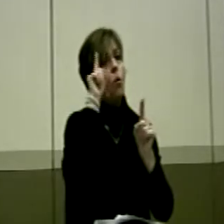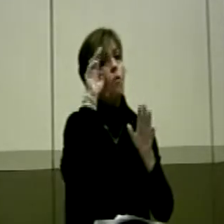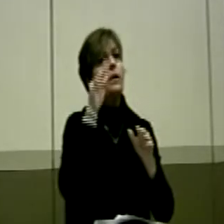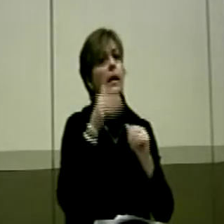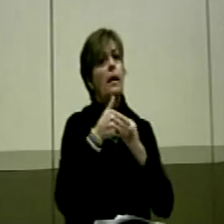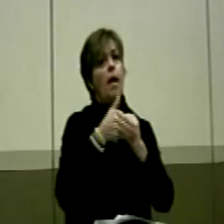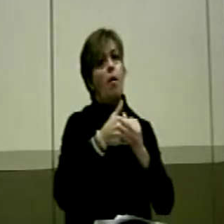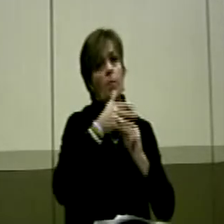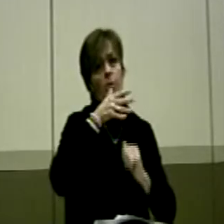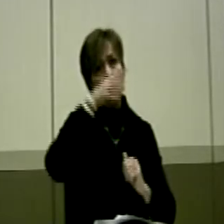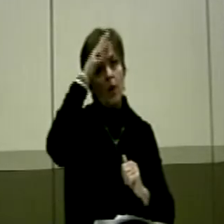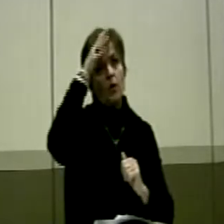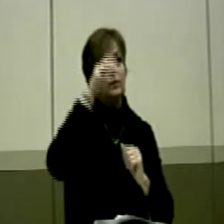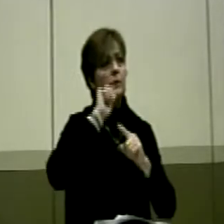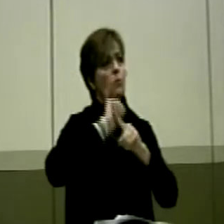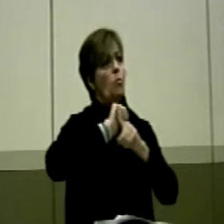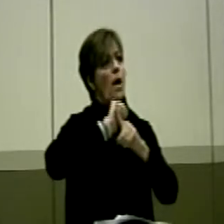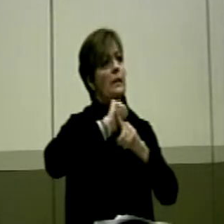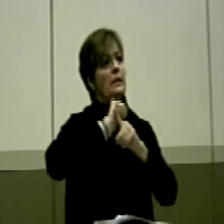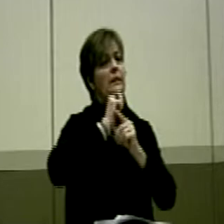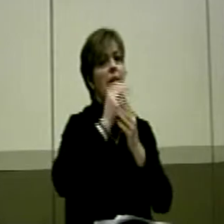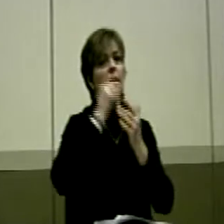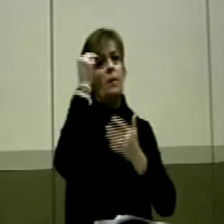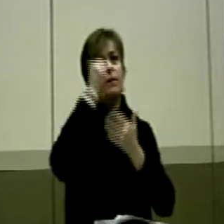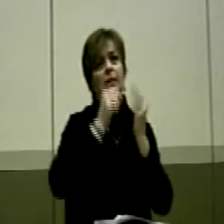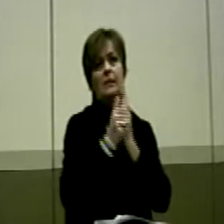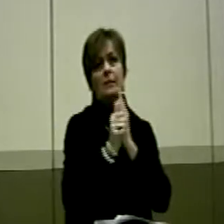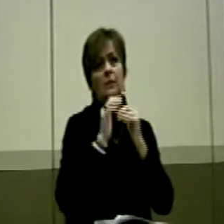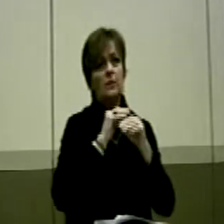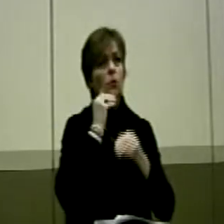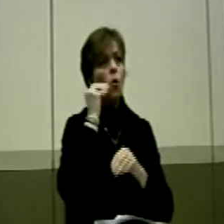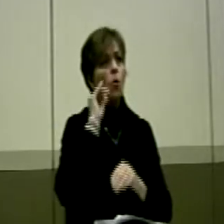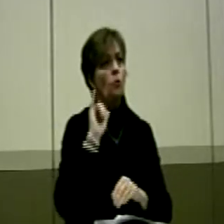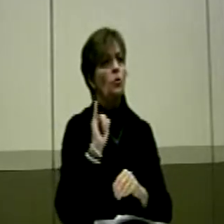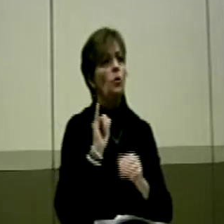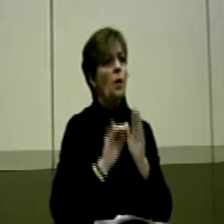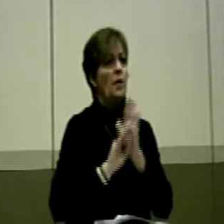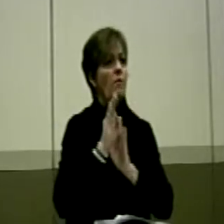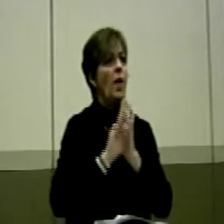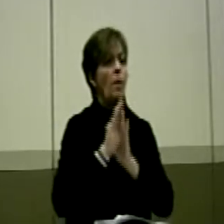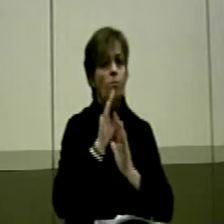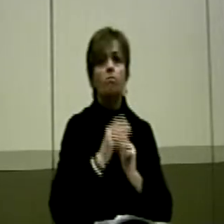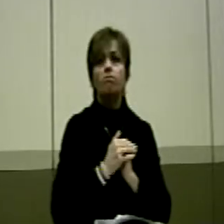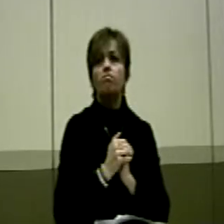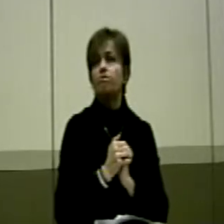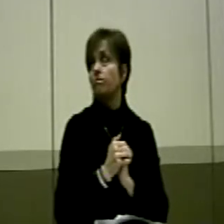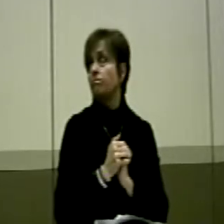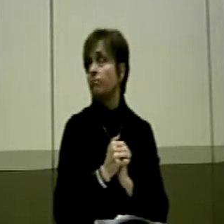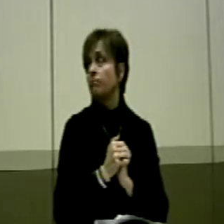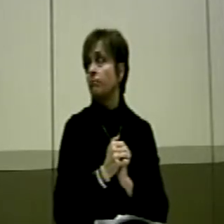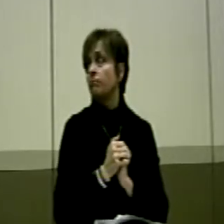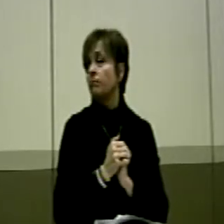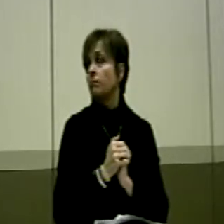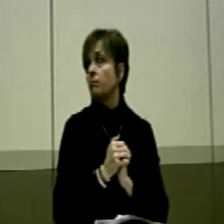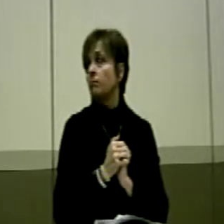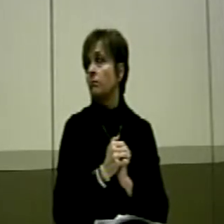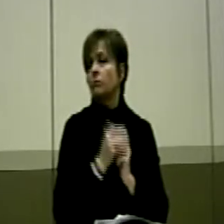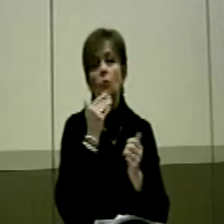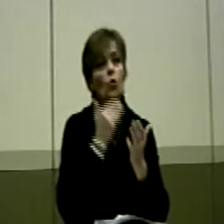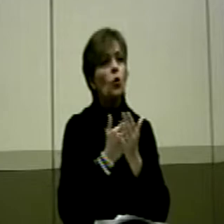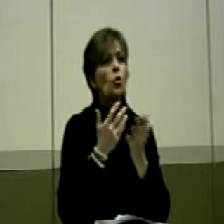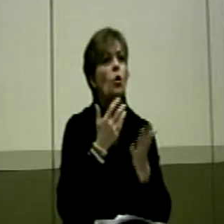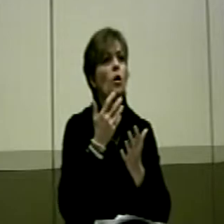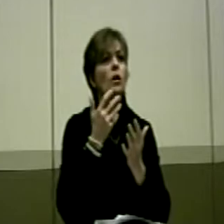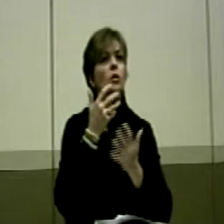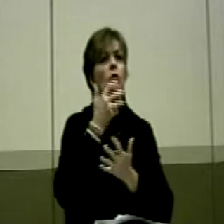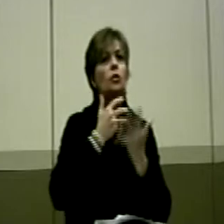types of skills at home too, to develop behavioral control, good social emotional language, to